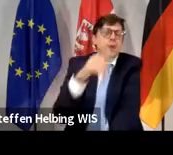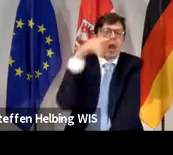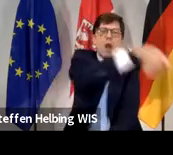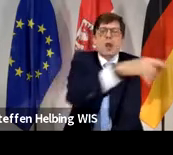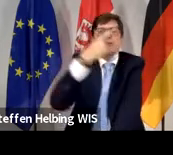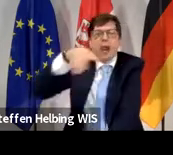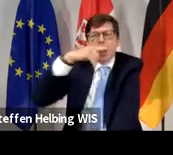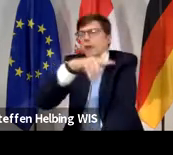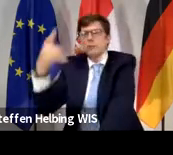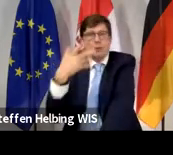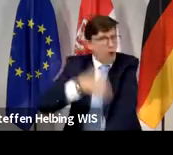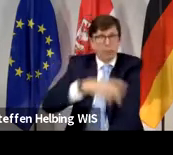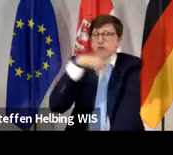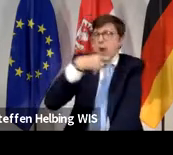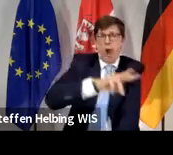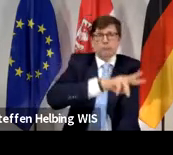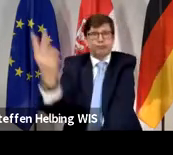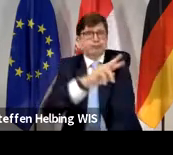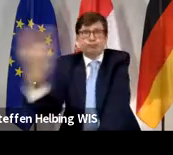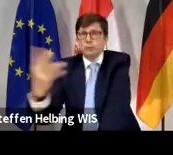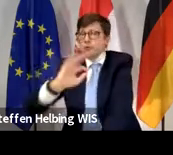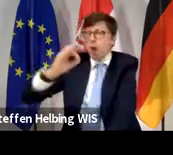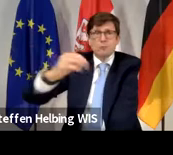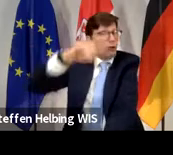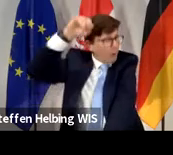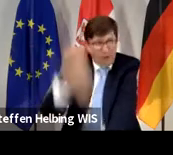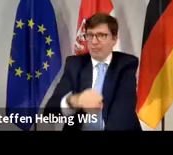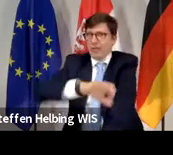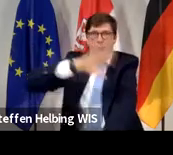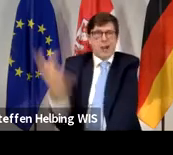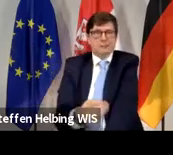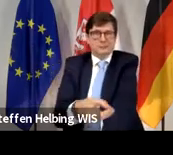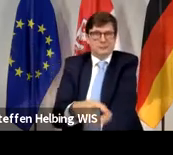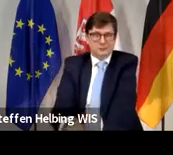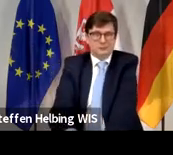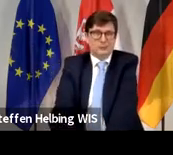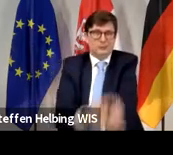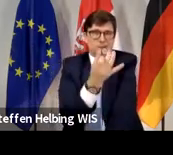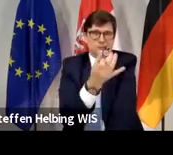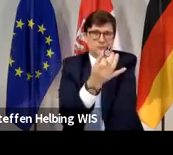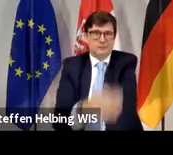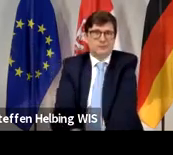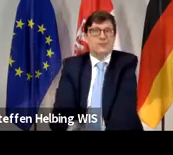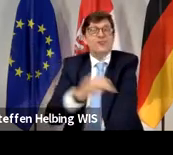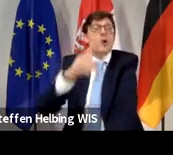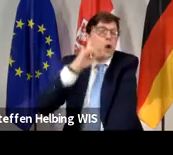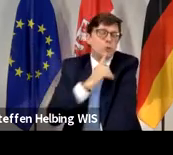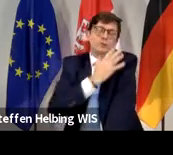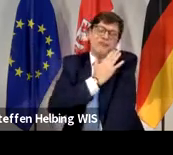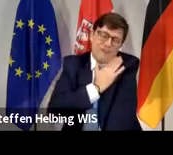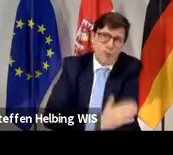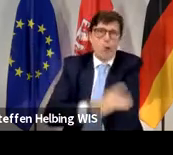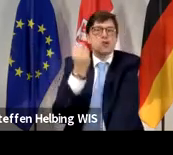And also I can talk to the sign language interpreter. I don't have to write any SMS, any message via